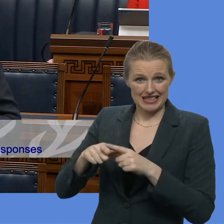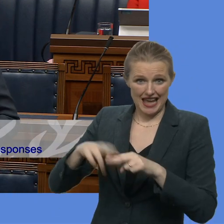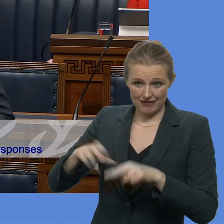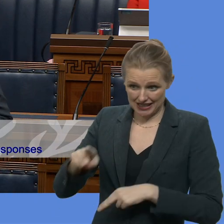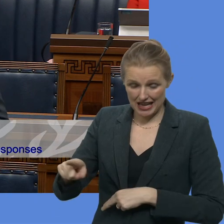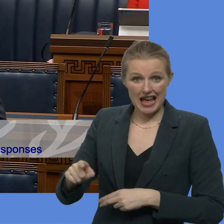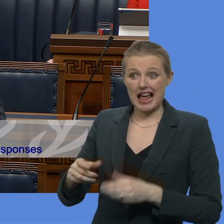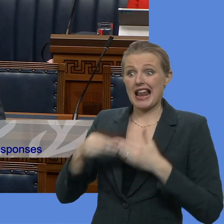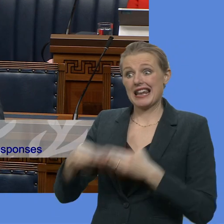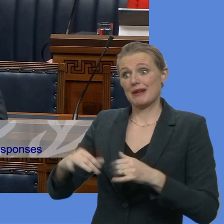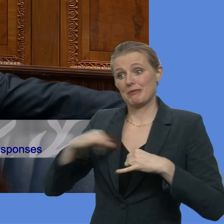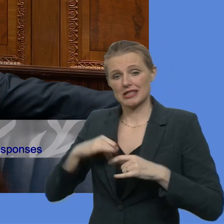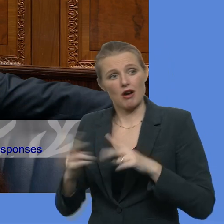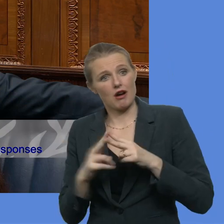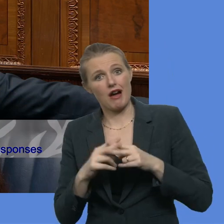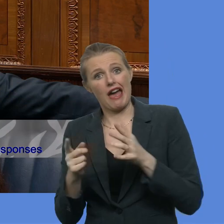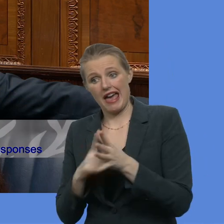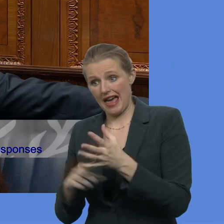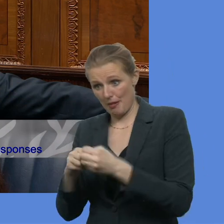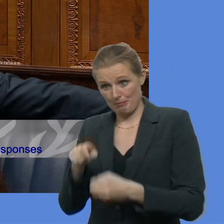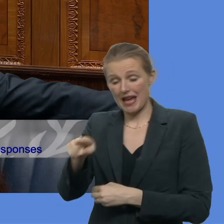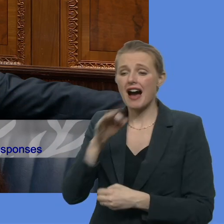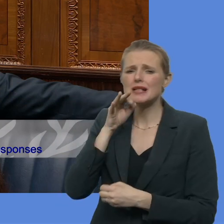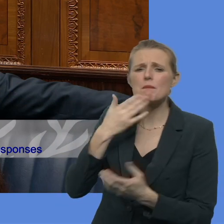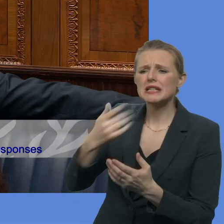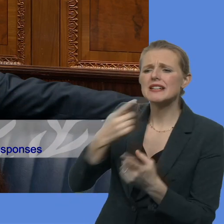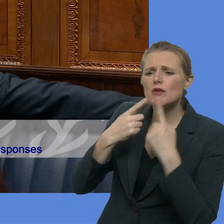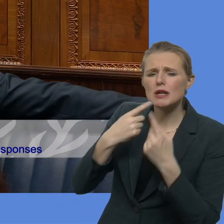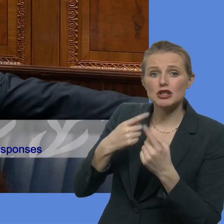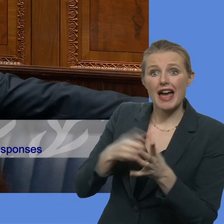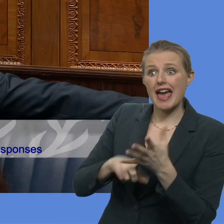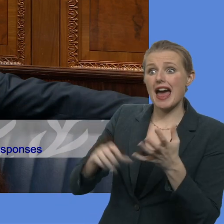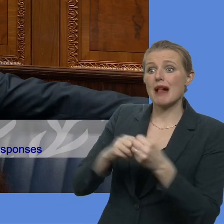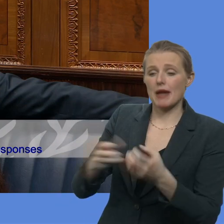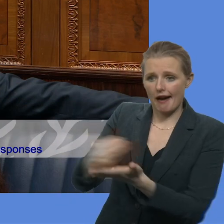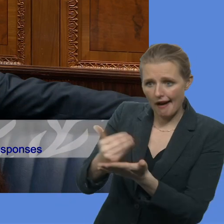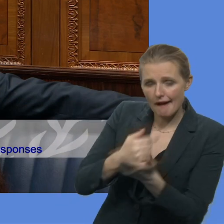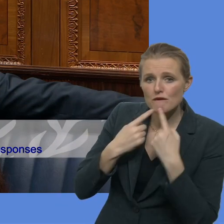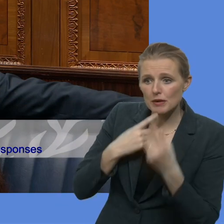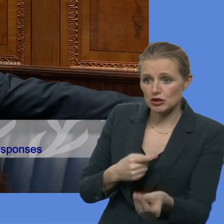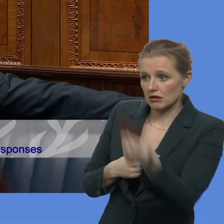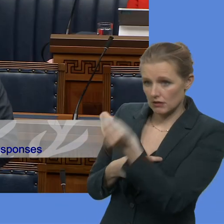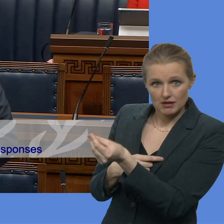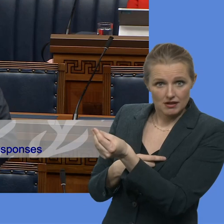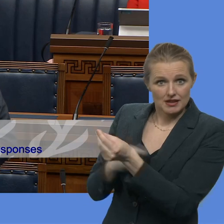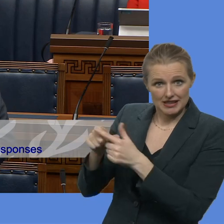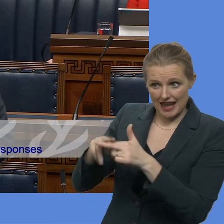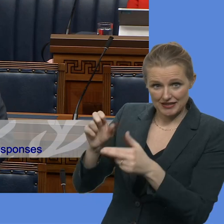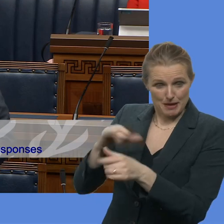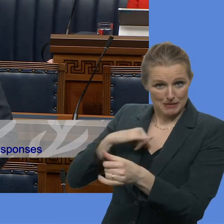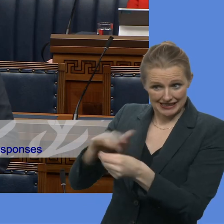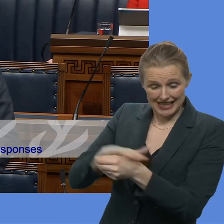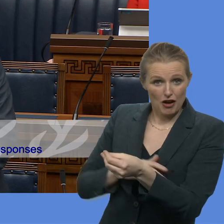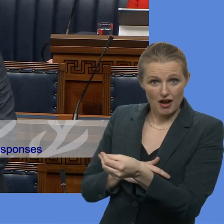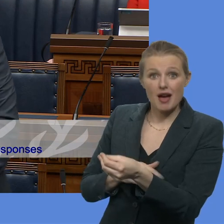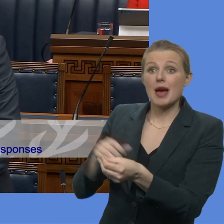lead business area will then contact the ALB to request specific information. The ALB then gathers information and provides it to the DFC business area.